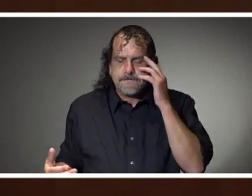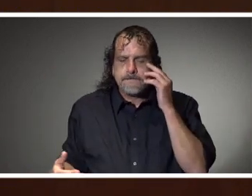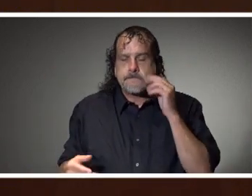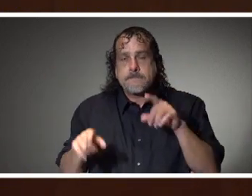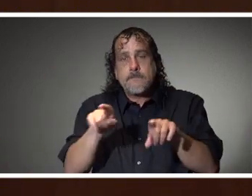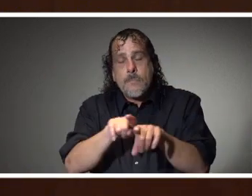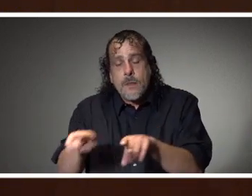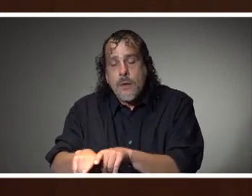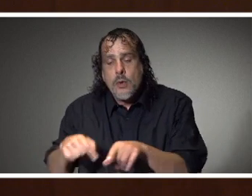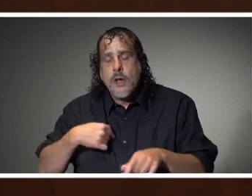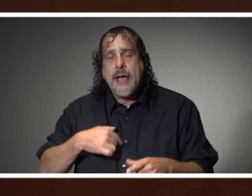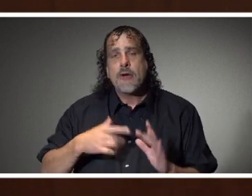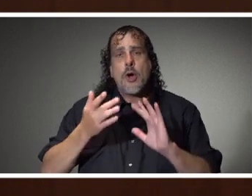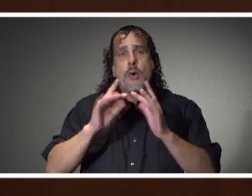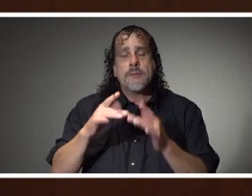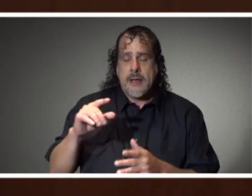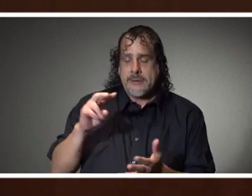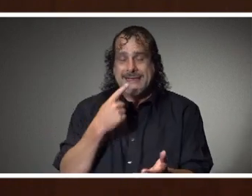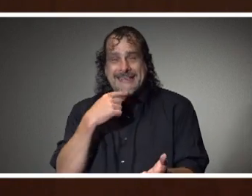website called